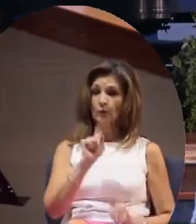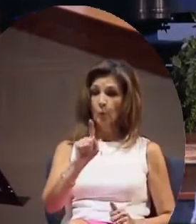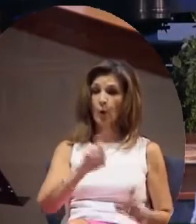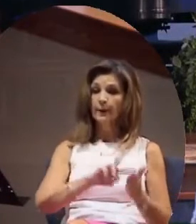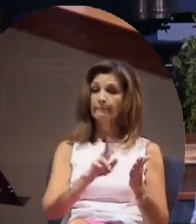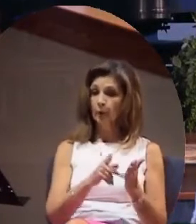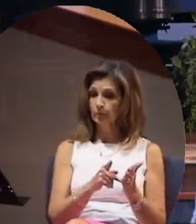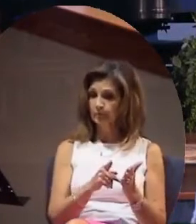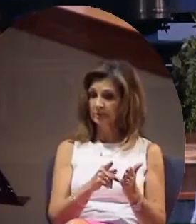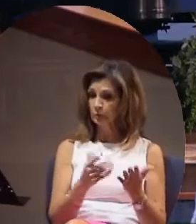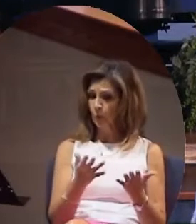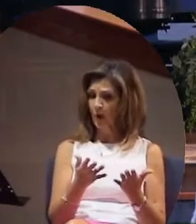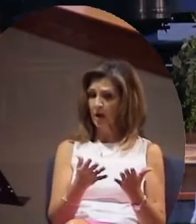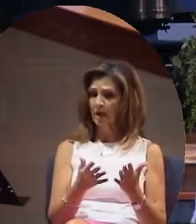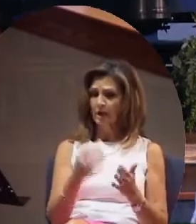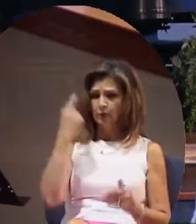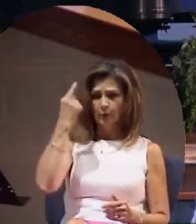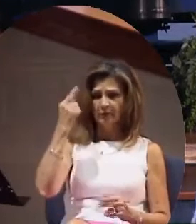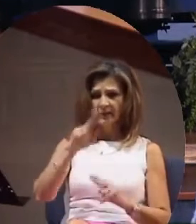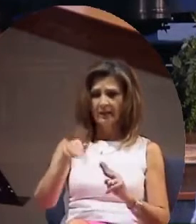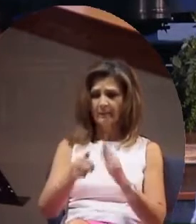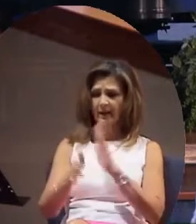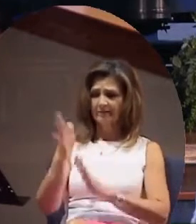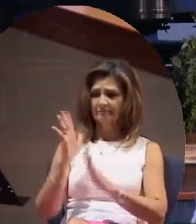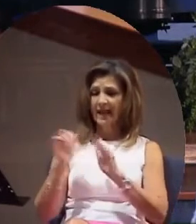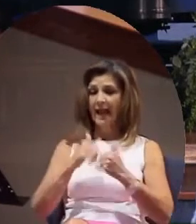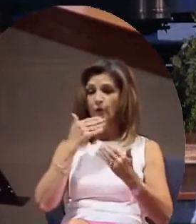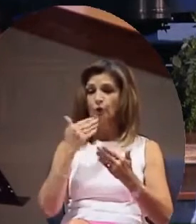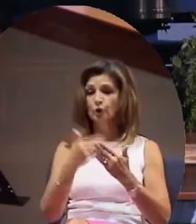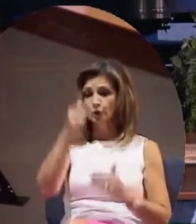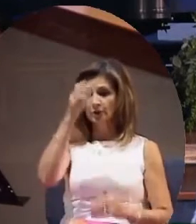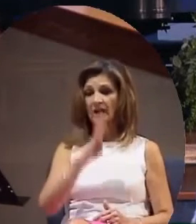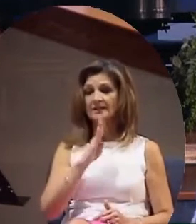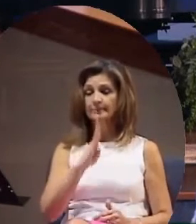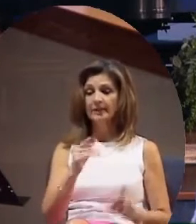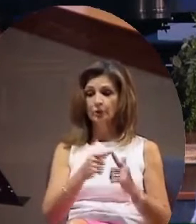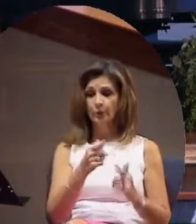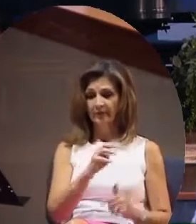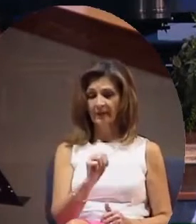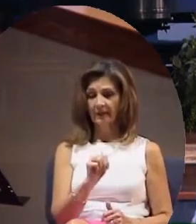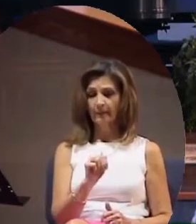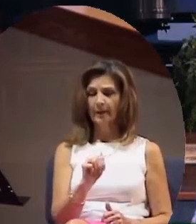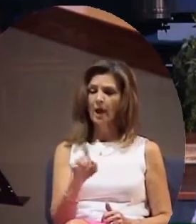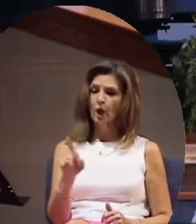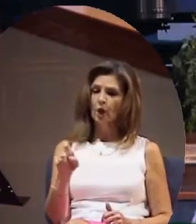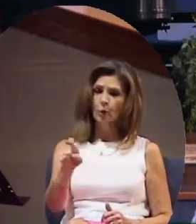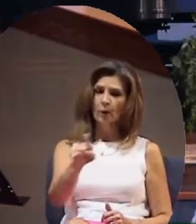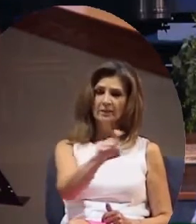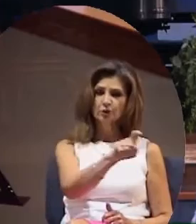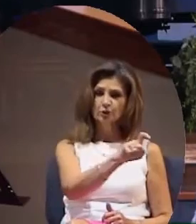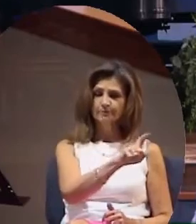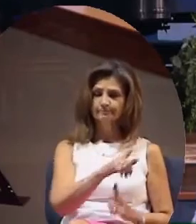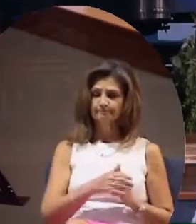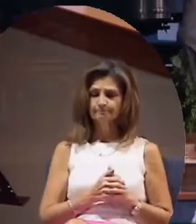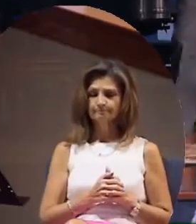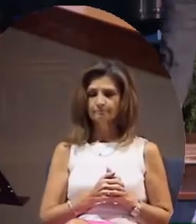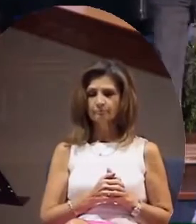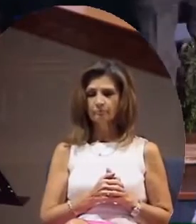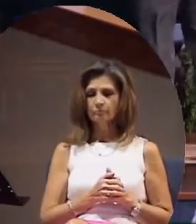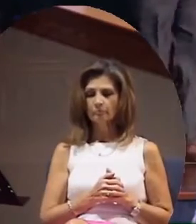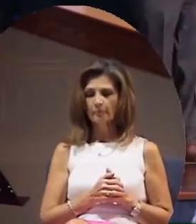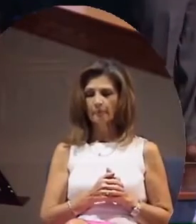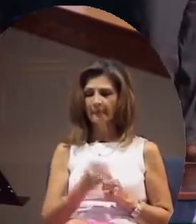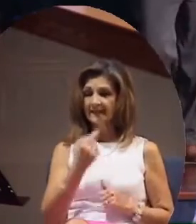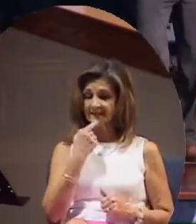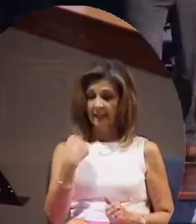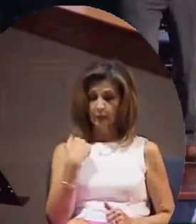mind, to reflect back on how good God's been to them. Now, I'm going to ask you something, the kind of church Jesus would go to.